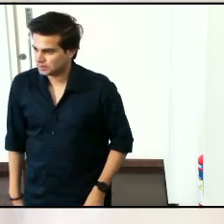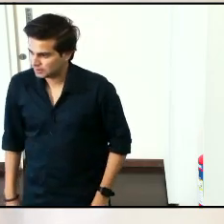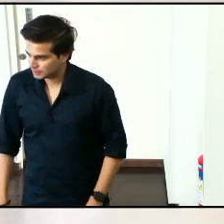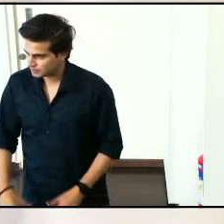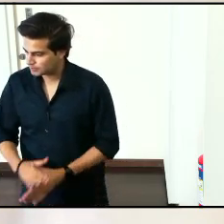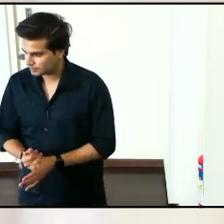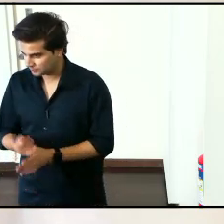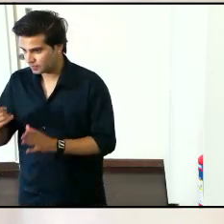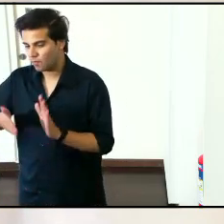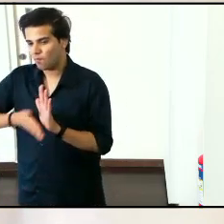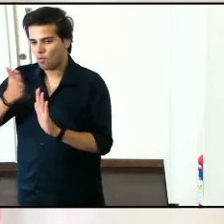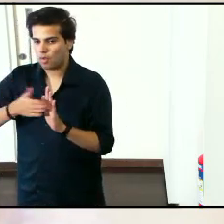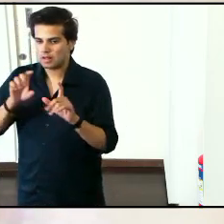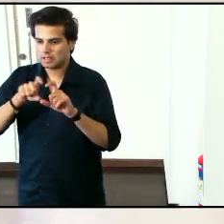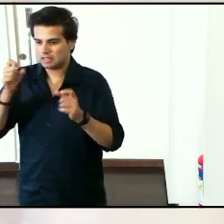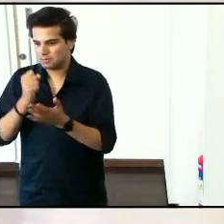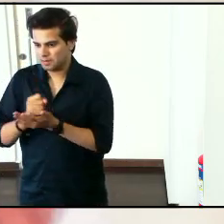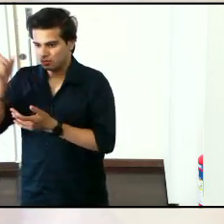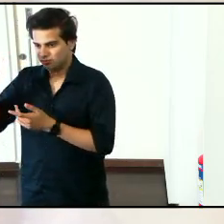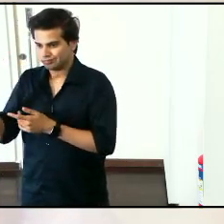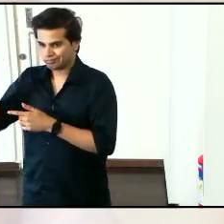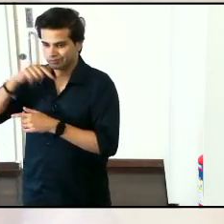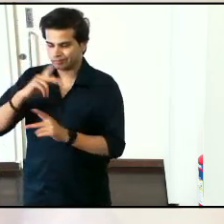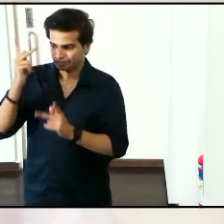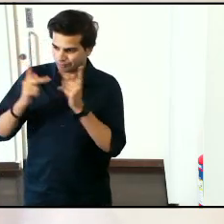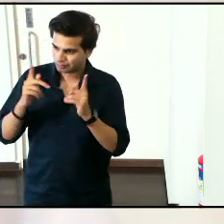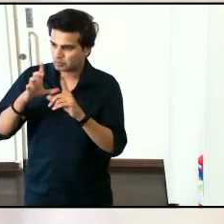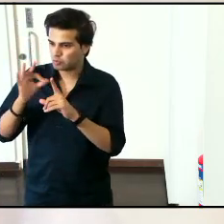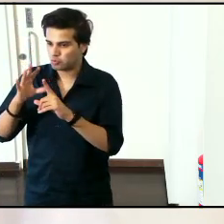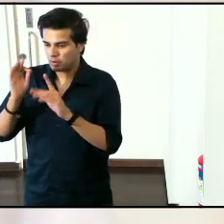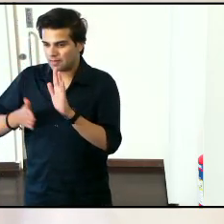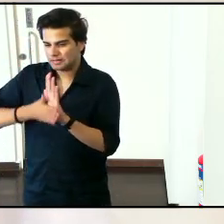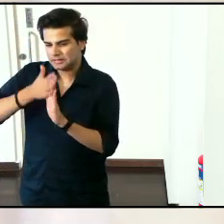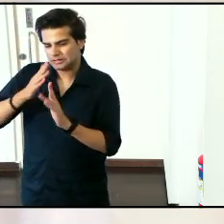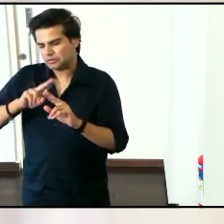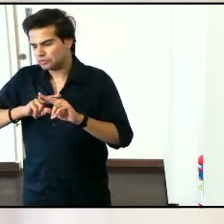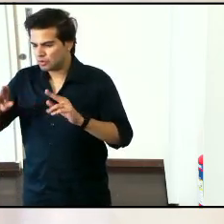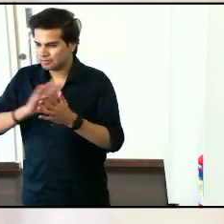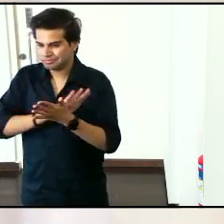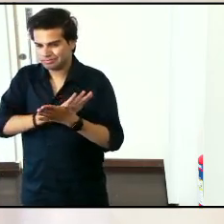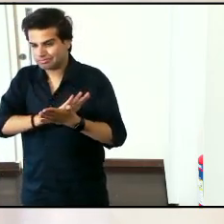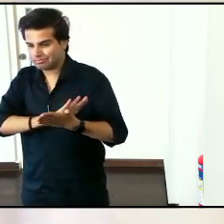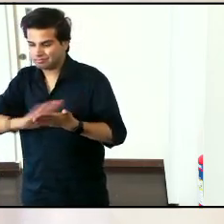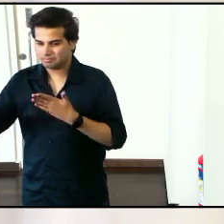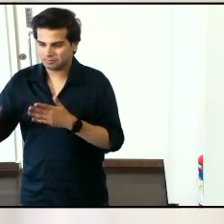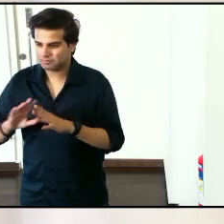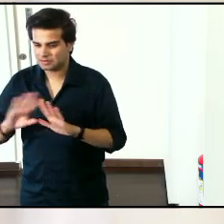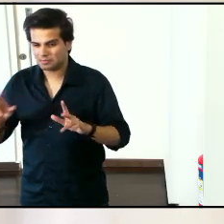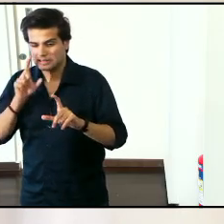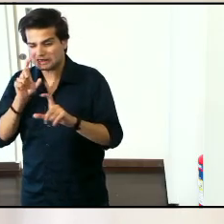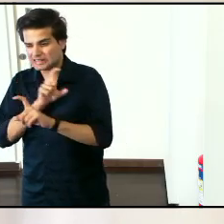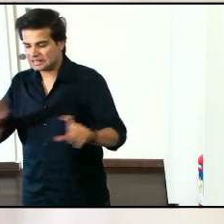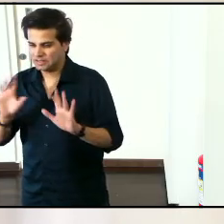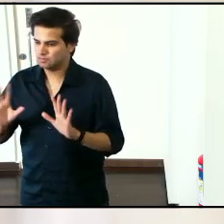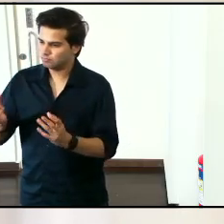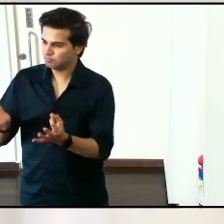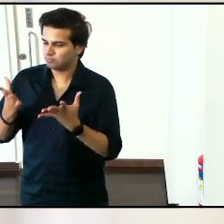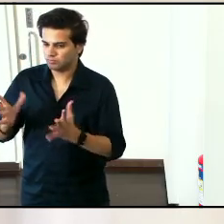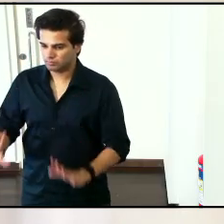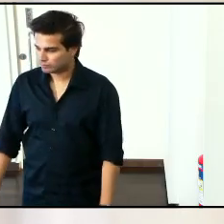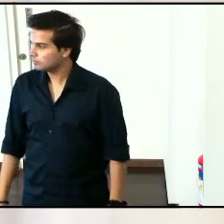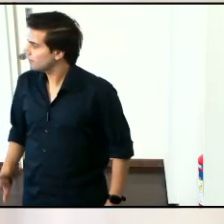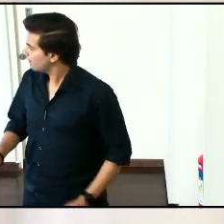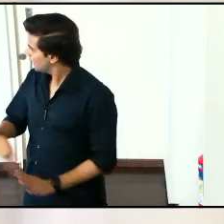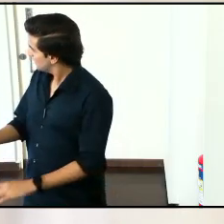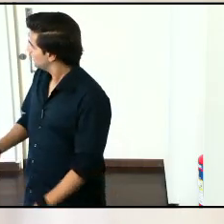the walls cleaned. So he had them all wiped out and torn off, and it was all cleaned up. Next,